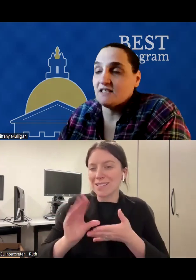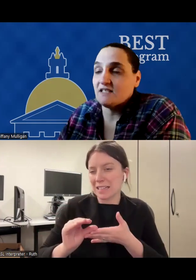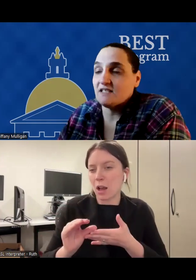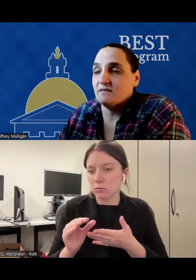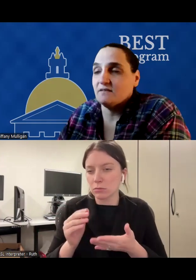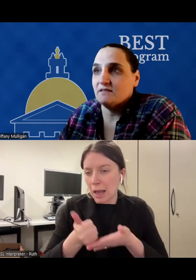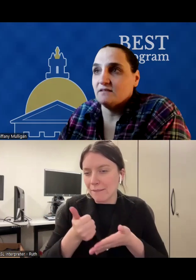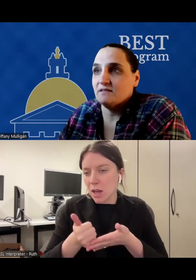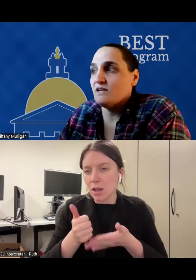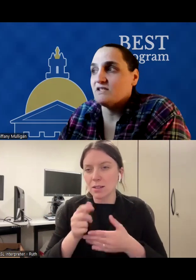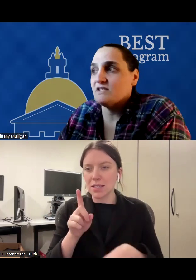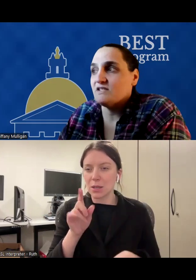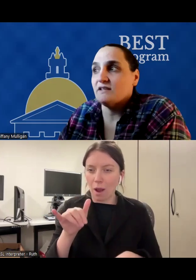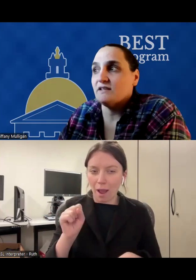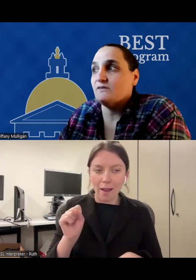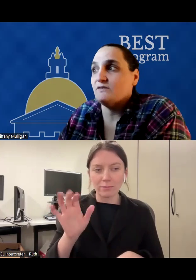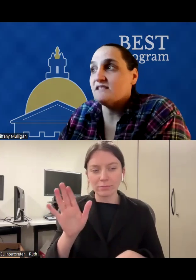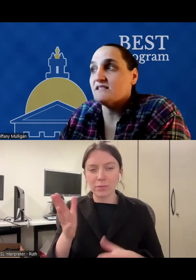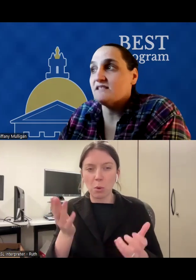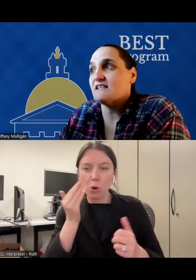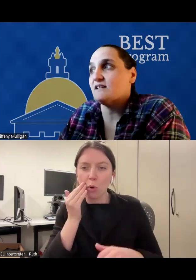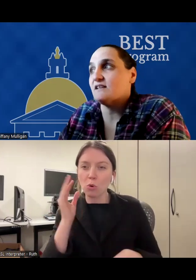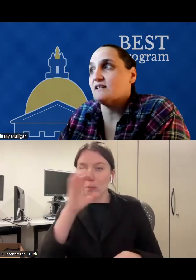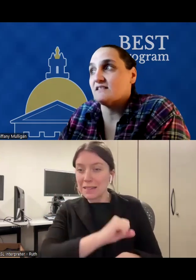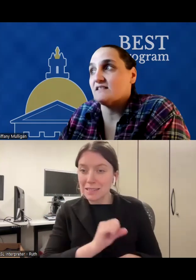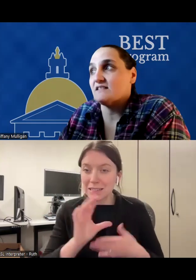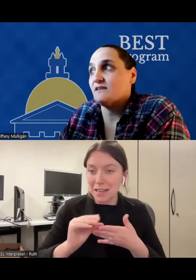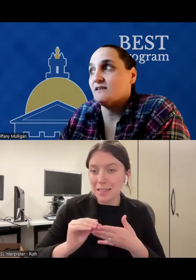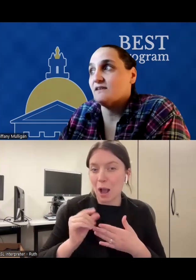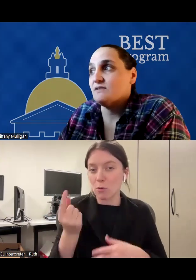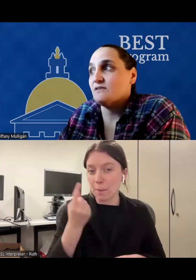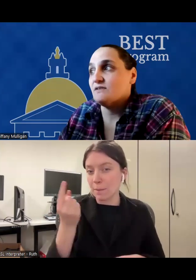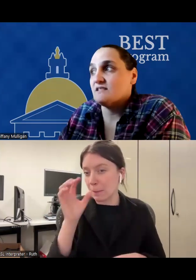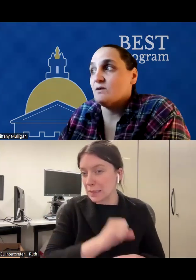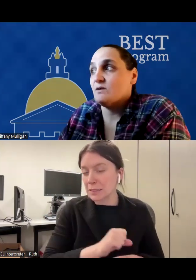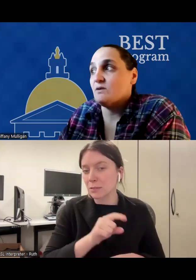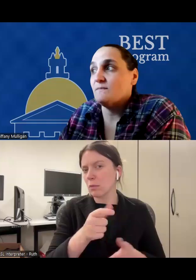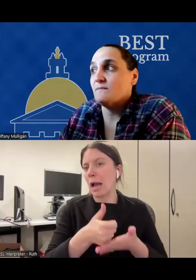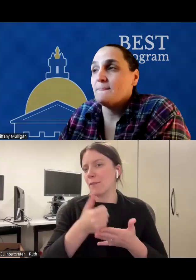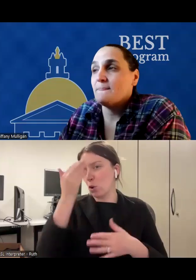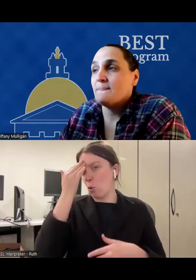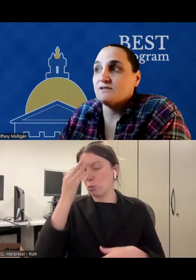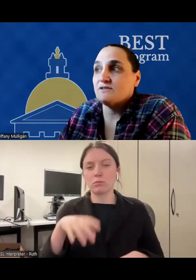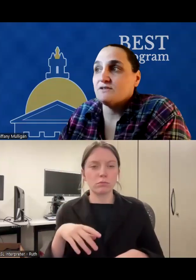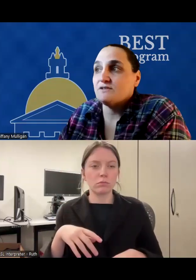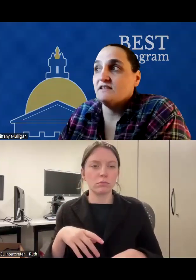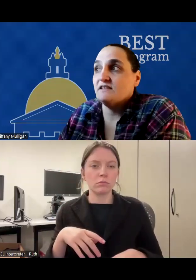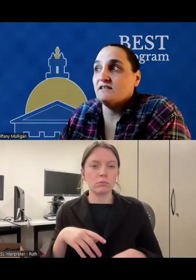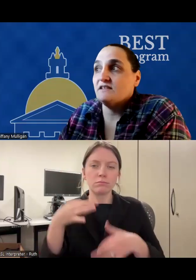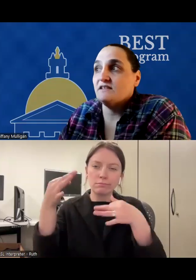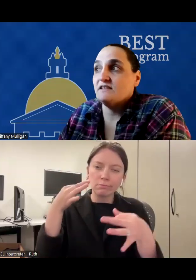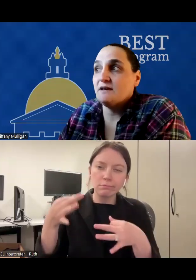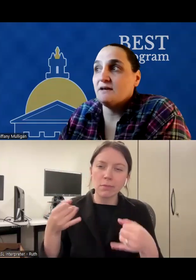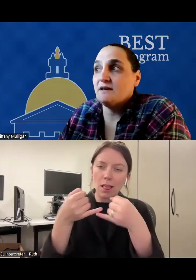we were, wanted to know, like, if you missed any discounts, like all that stuff. So this is helpful. And it tells you the line amount,